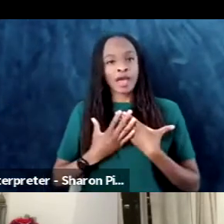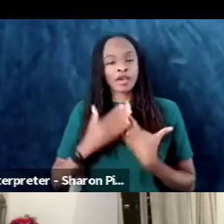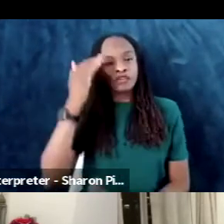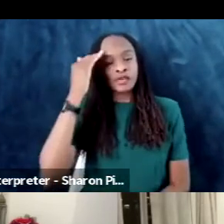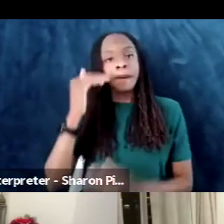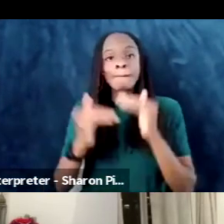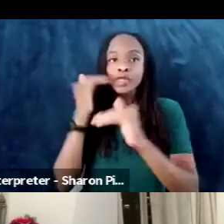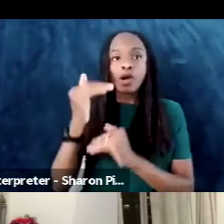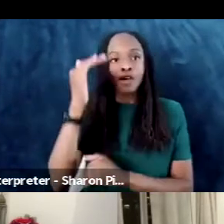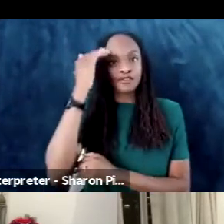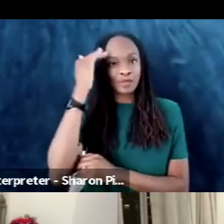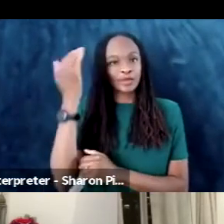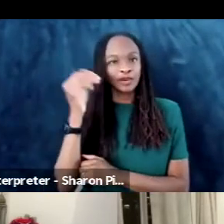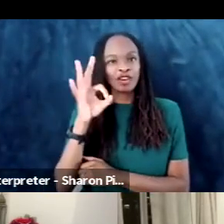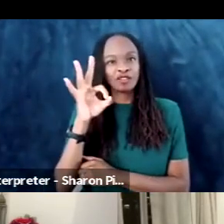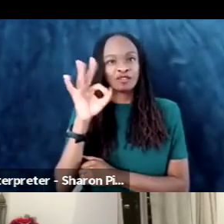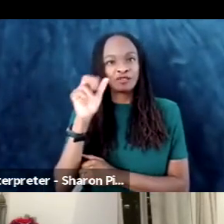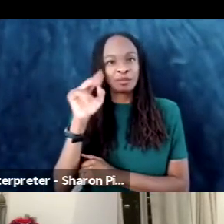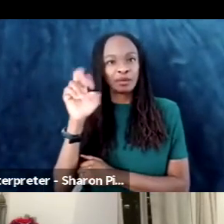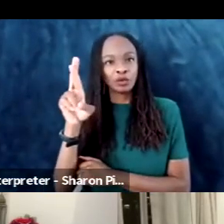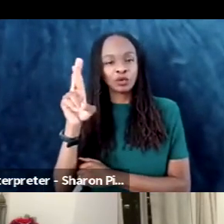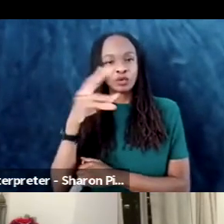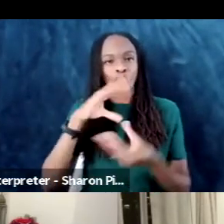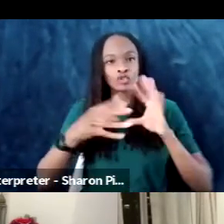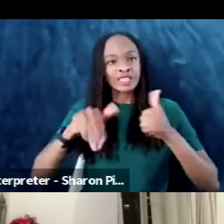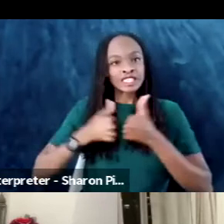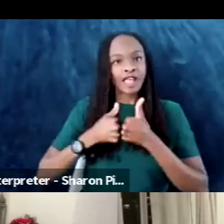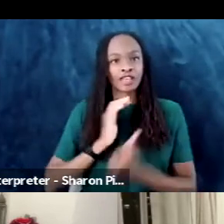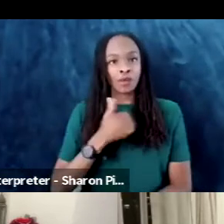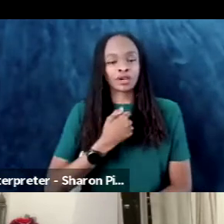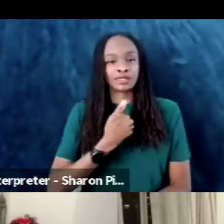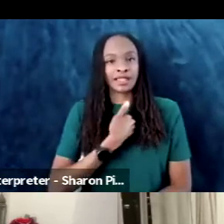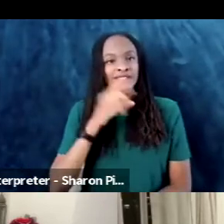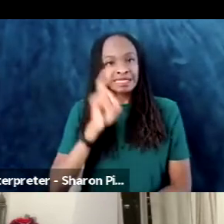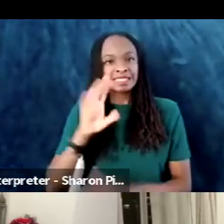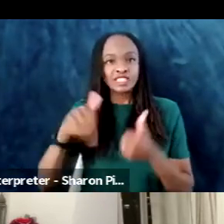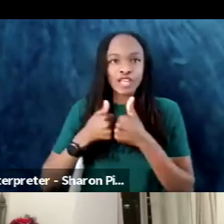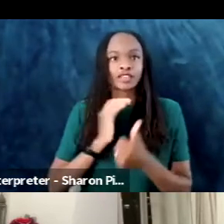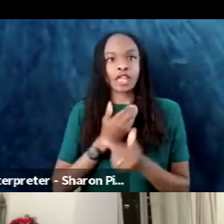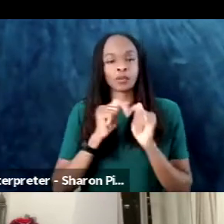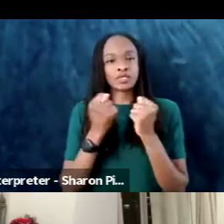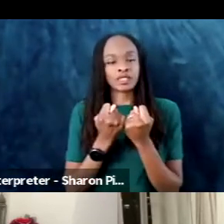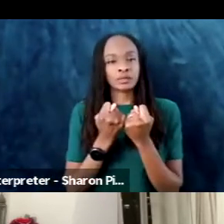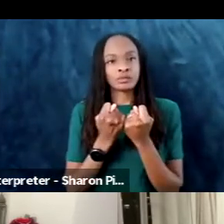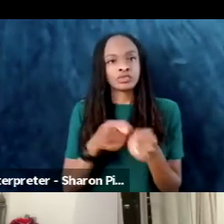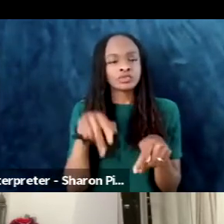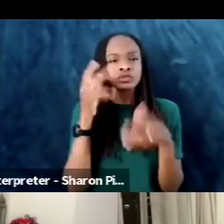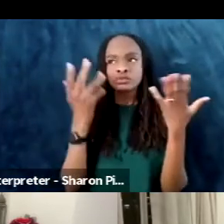beyond familiar stories, and we need to challenge ourselves. We need to challenge our teams to actually hero different